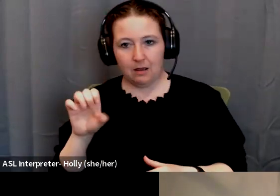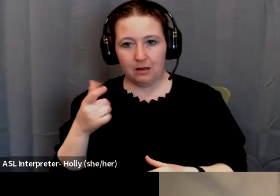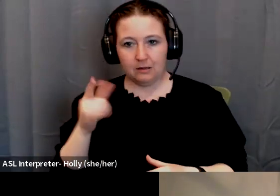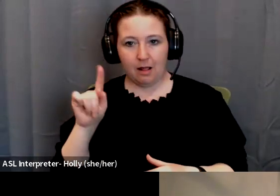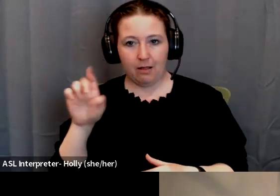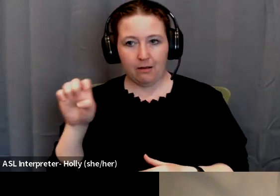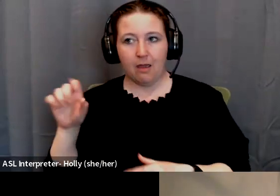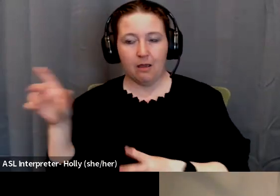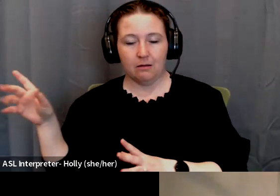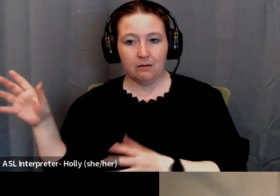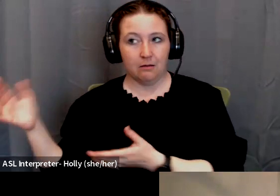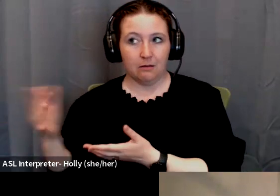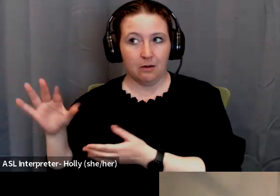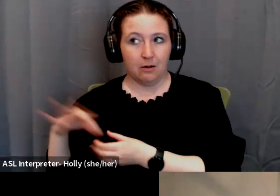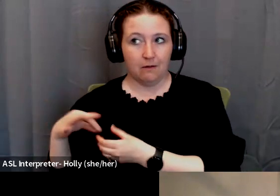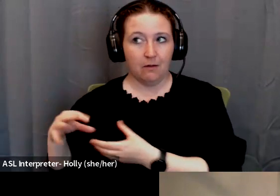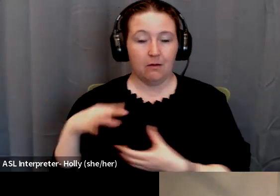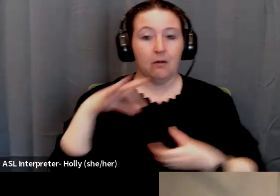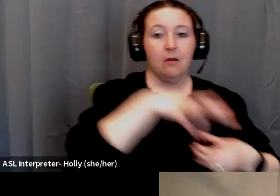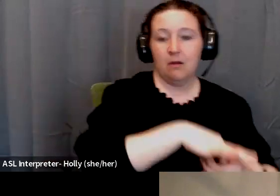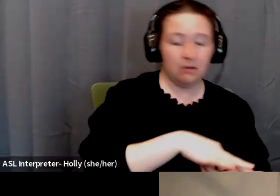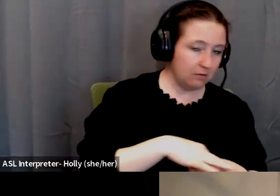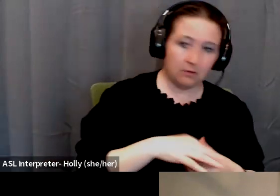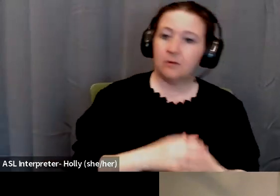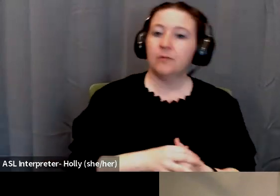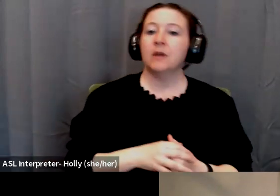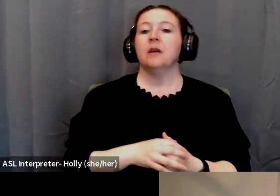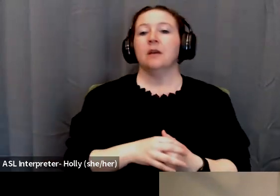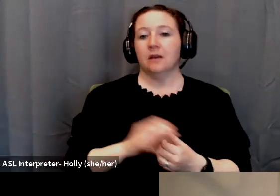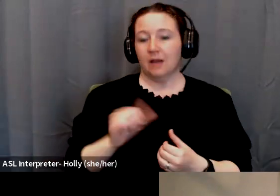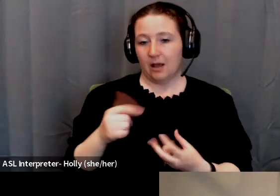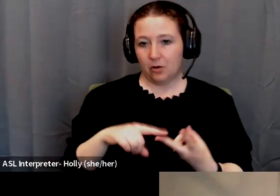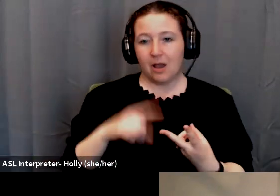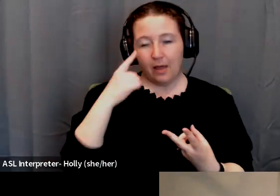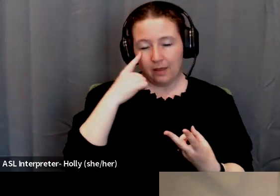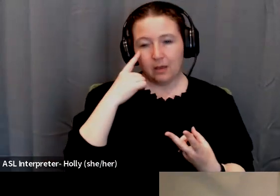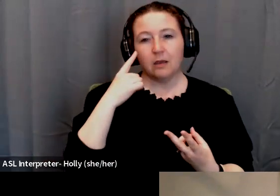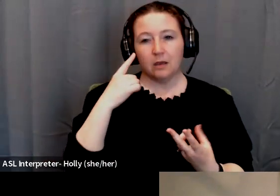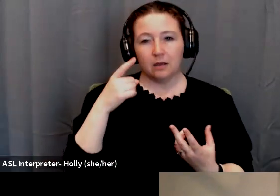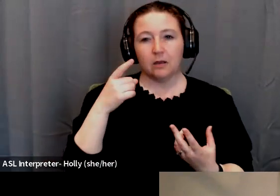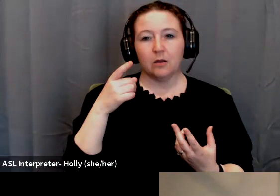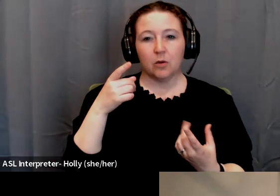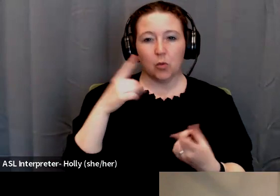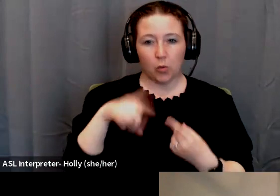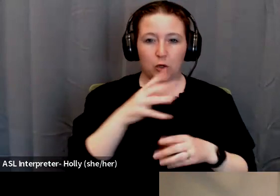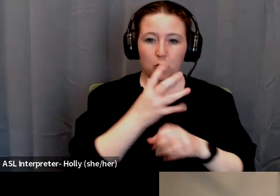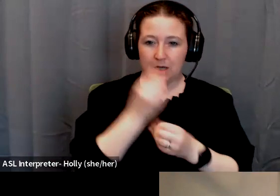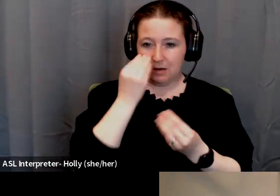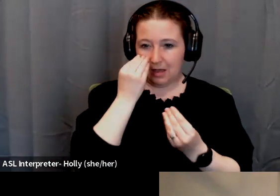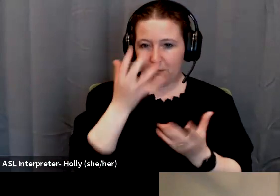thing is, I think it will become more clear to you, the rules, once you get your packet of